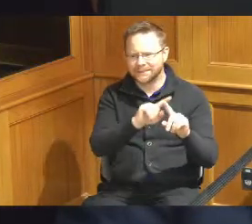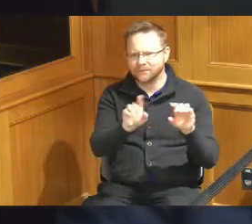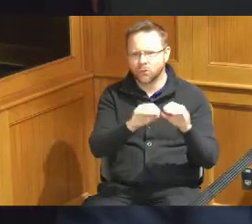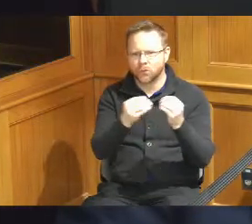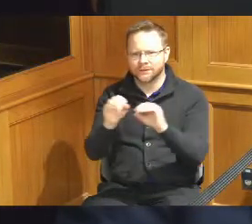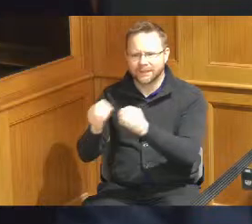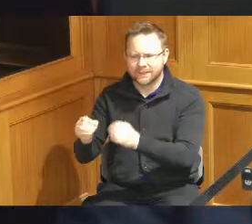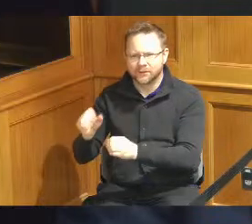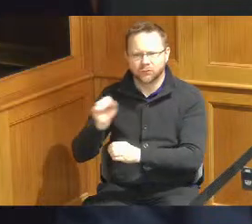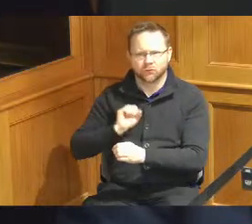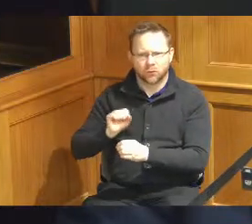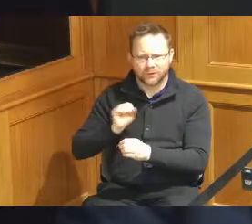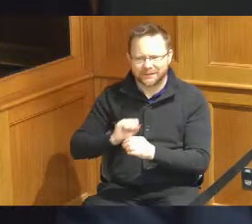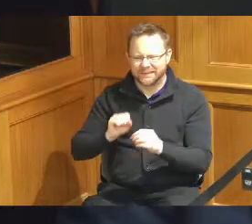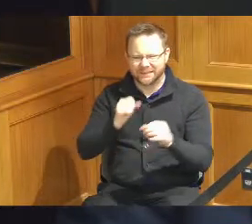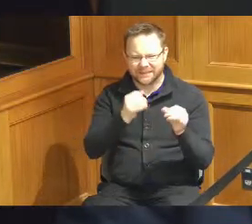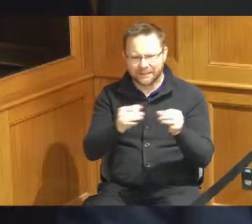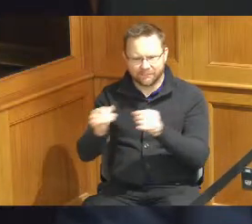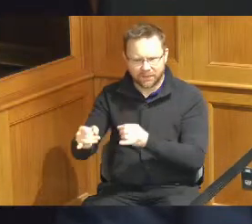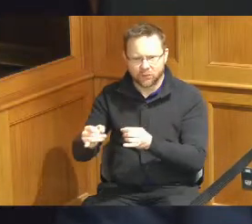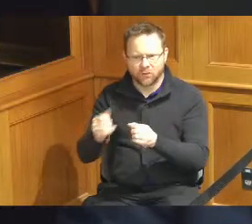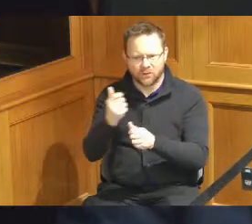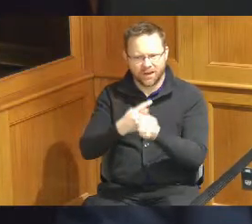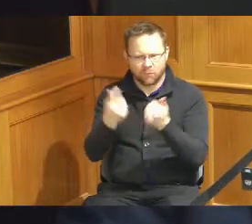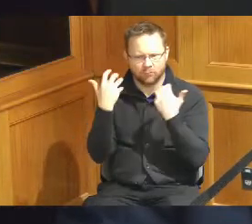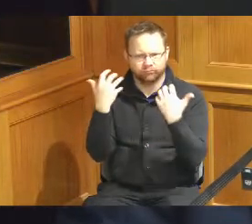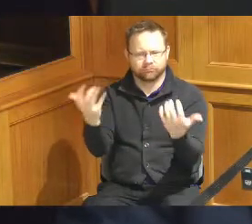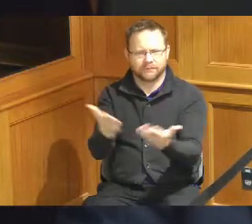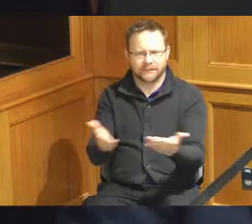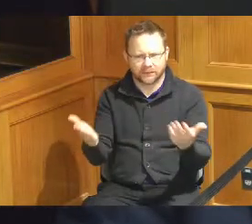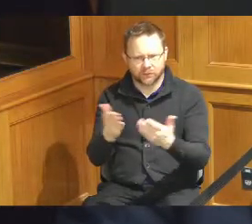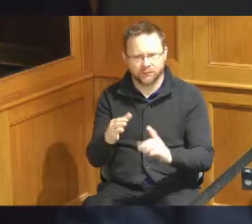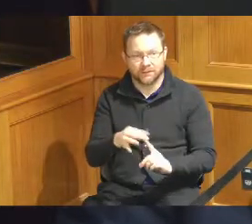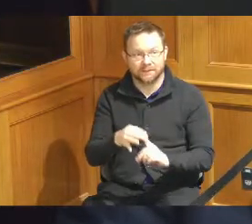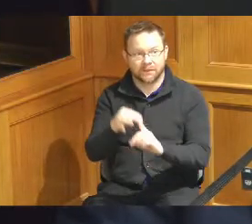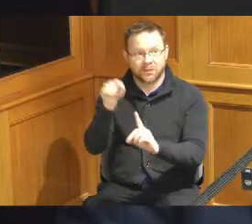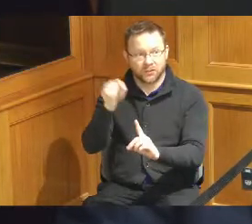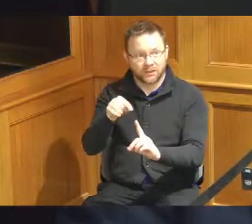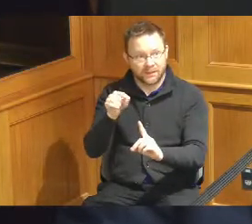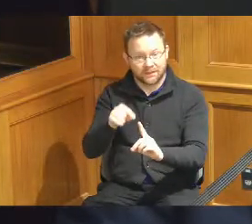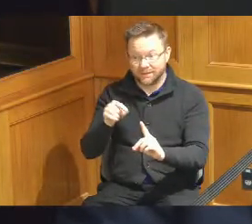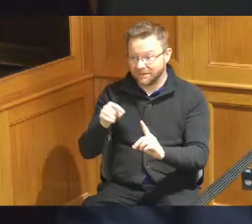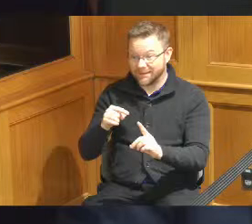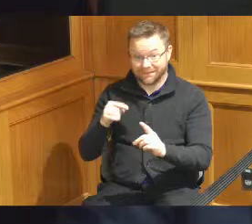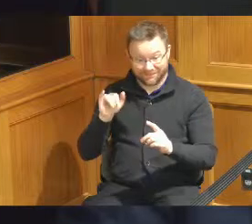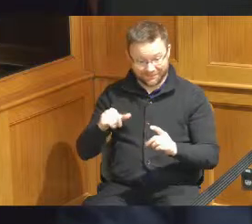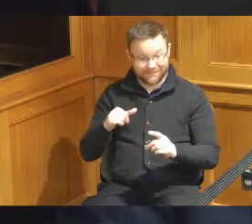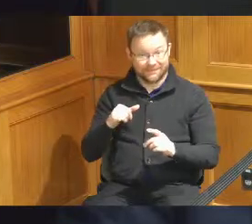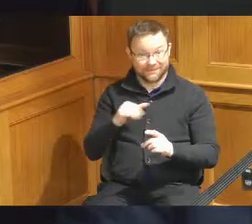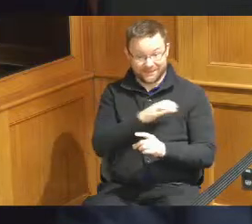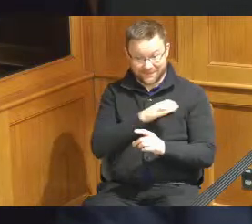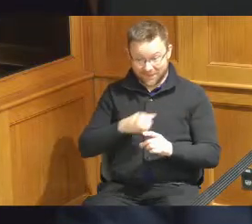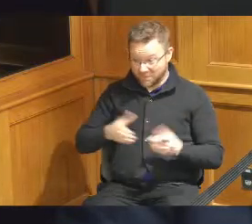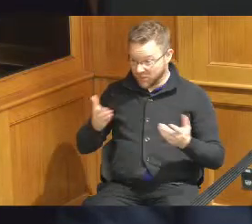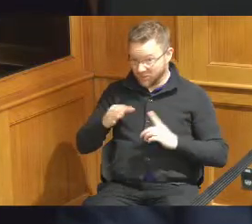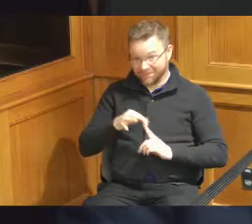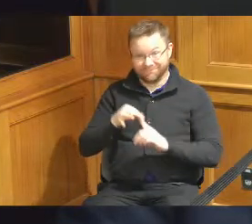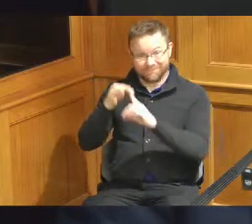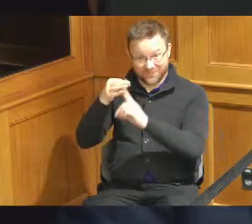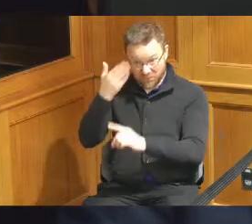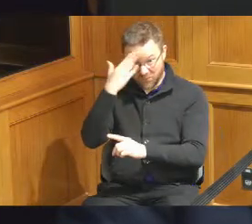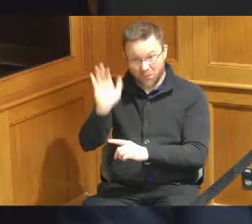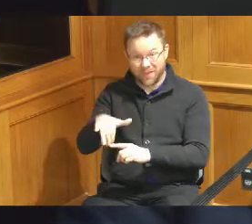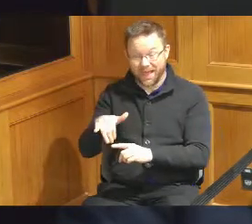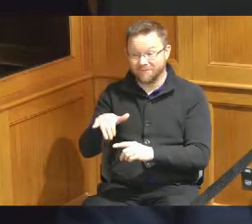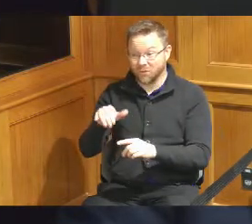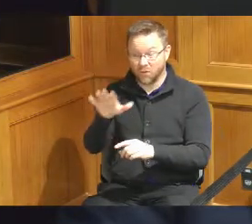sororities, the individuals that have joined us here today, especially with the makeup of this county commission. It is unique, as you may know, in